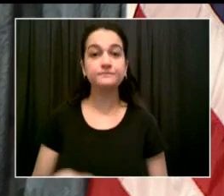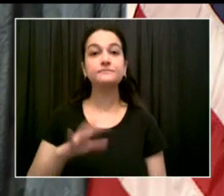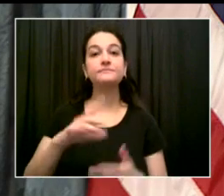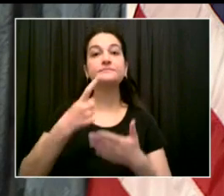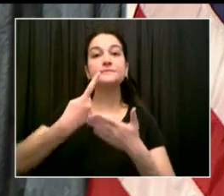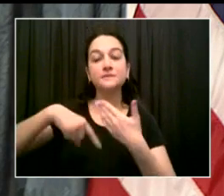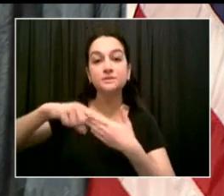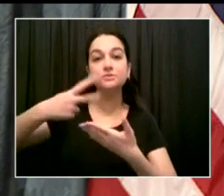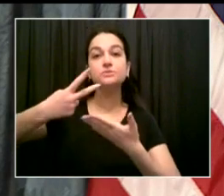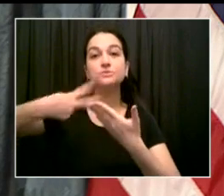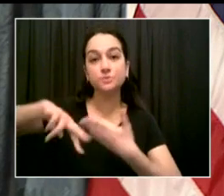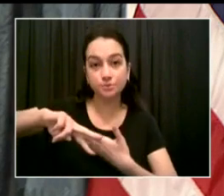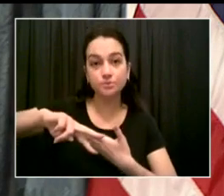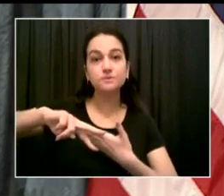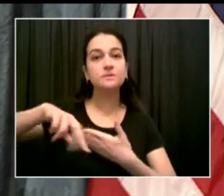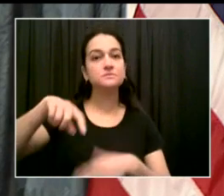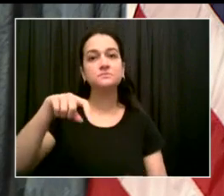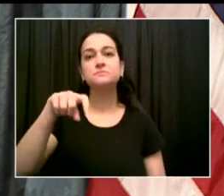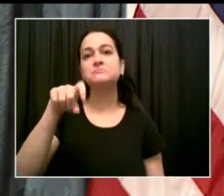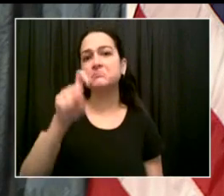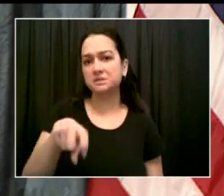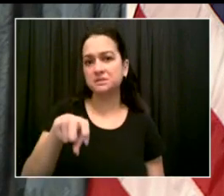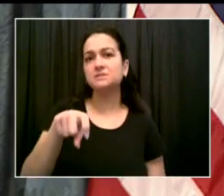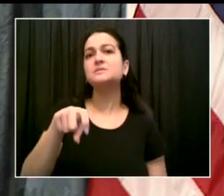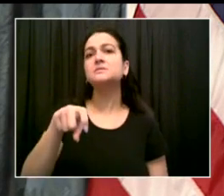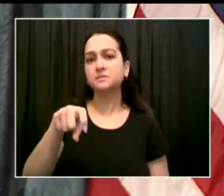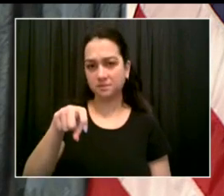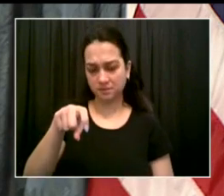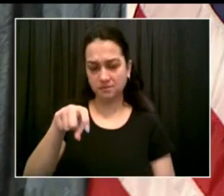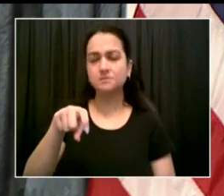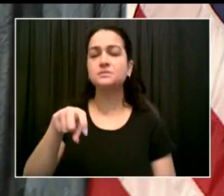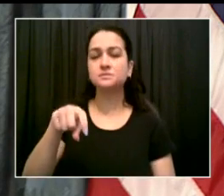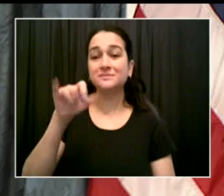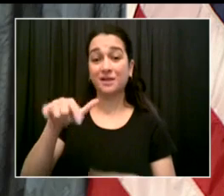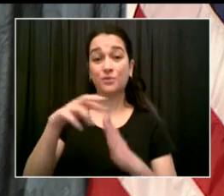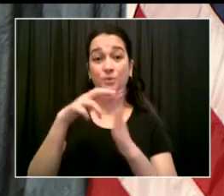mission, however, as you heard from the mayor, is not ours alone.